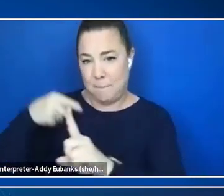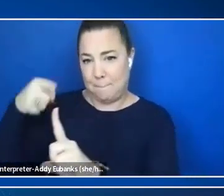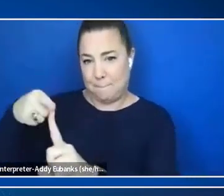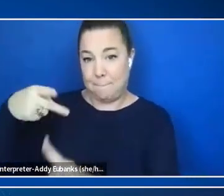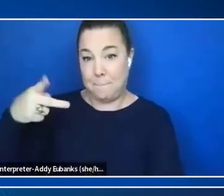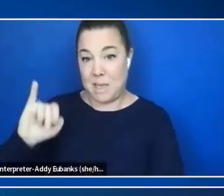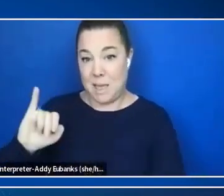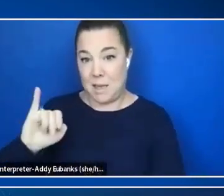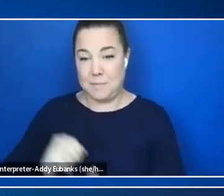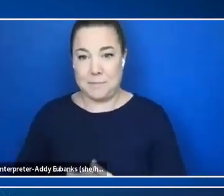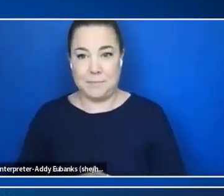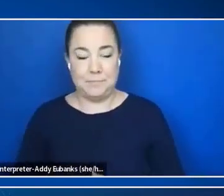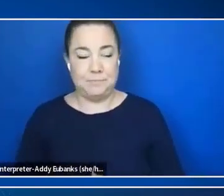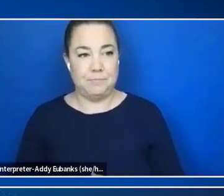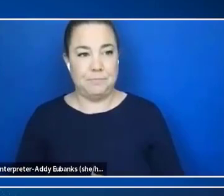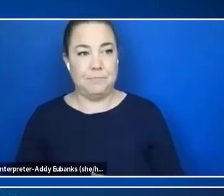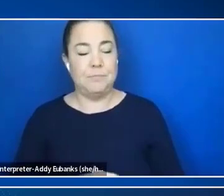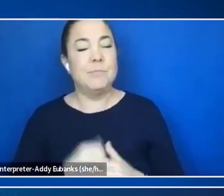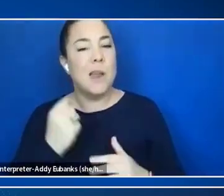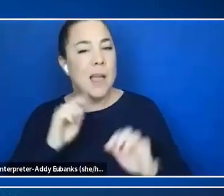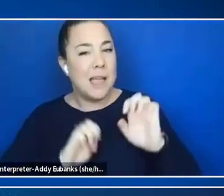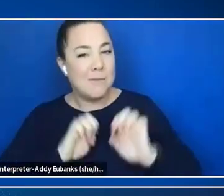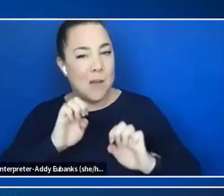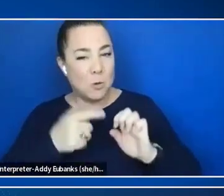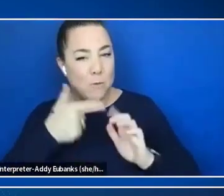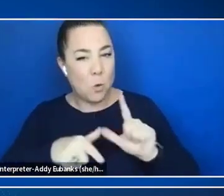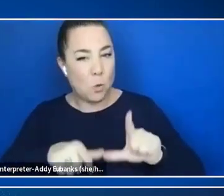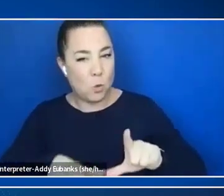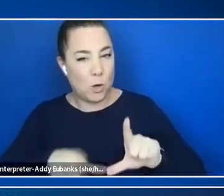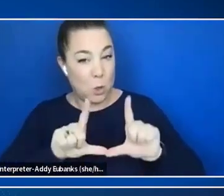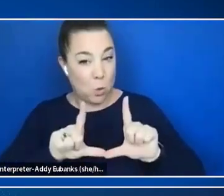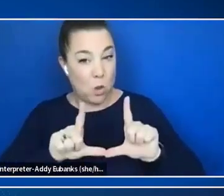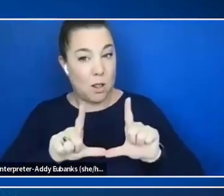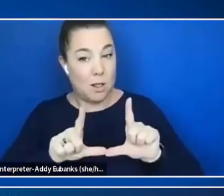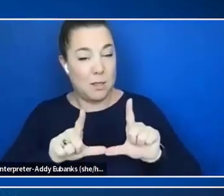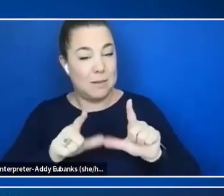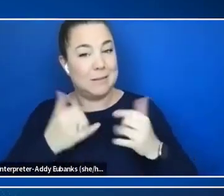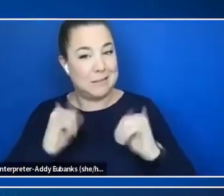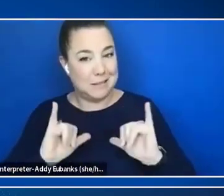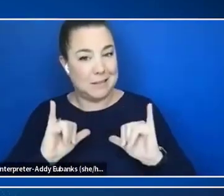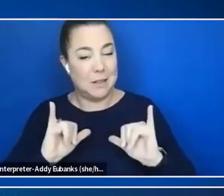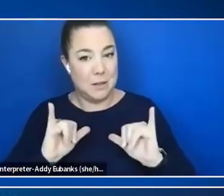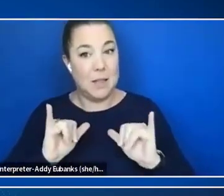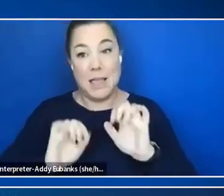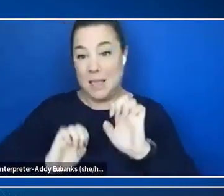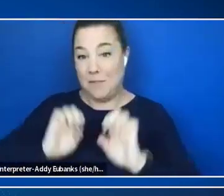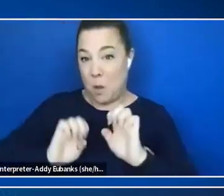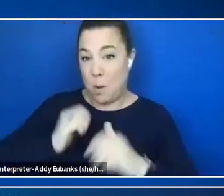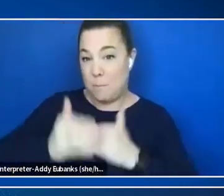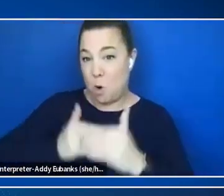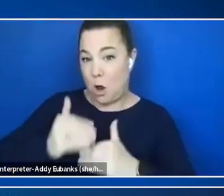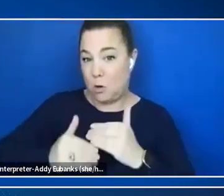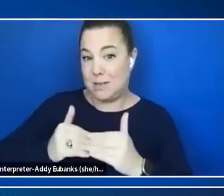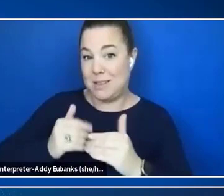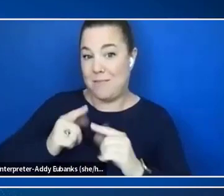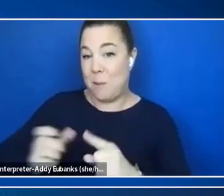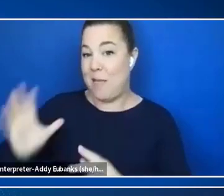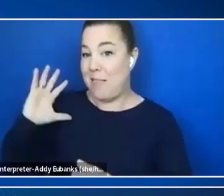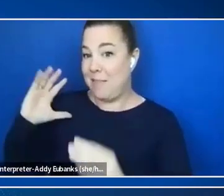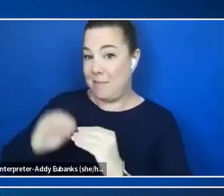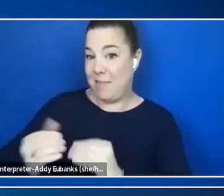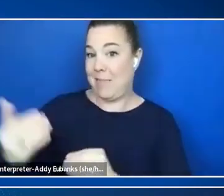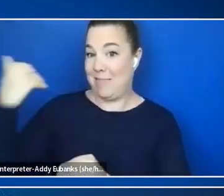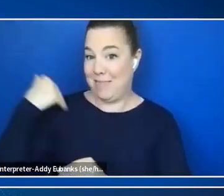So the evaluation of the renewal remains evaluate the progress made in the last funding period. So